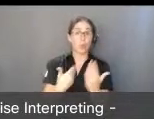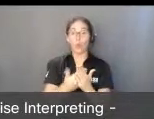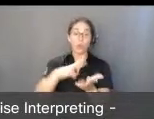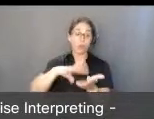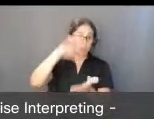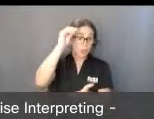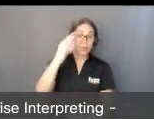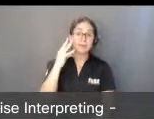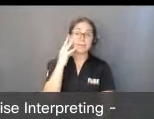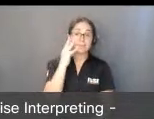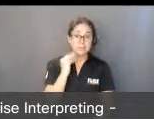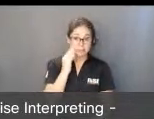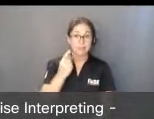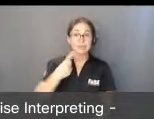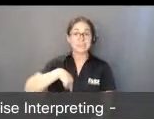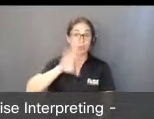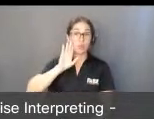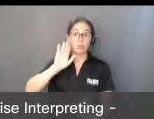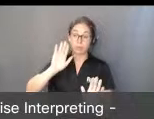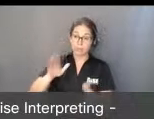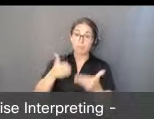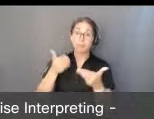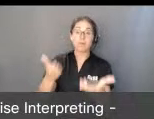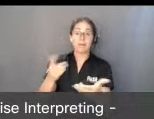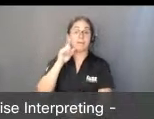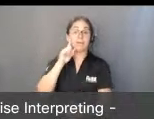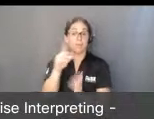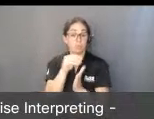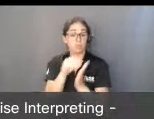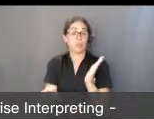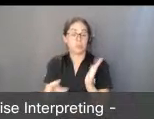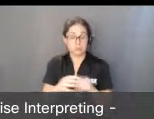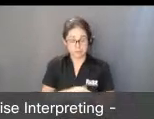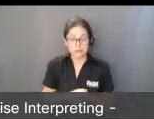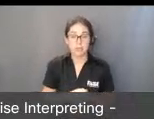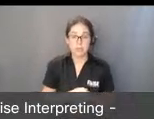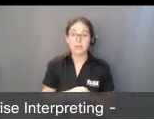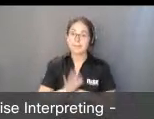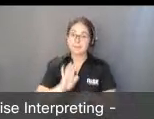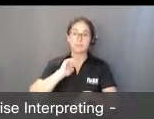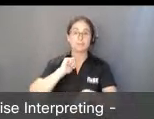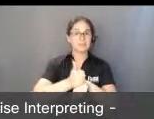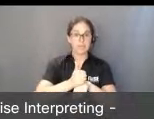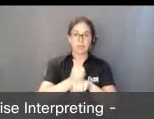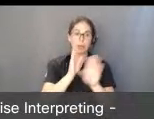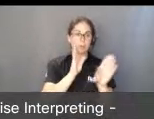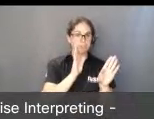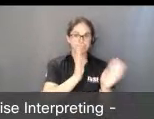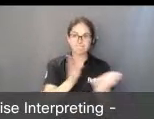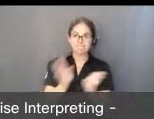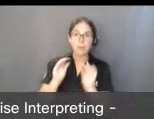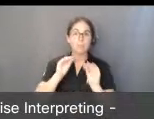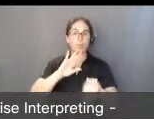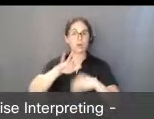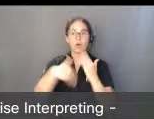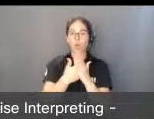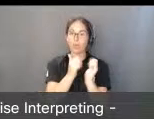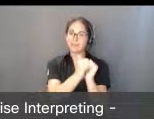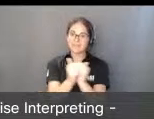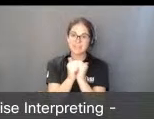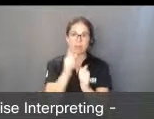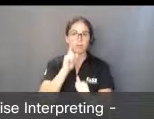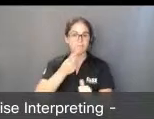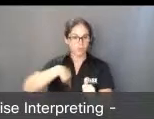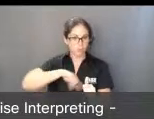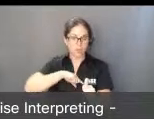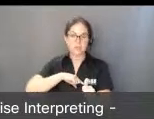experiences that we're going to be giving our students together for us and reviewing it with us, because it answered, and you